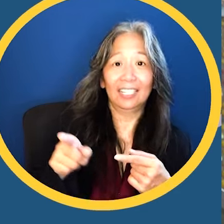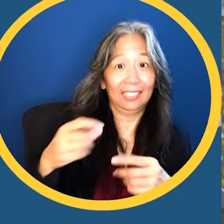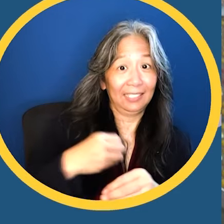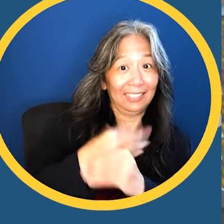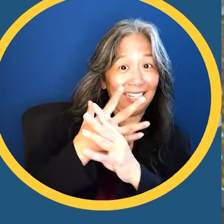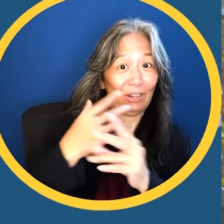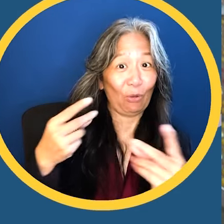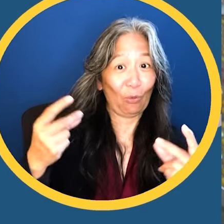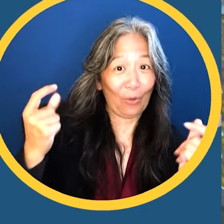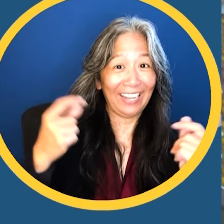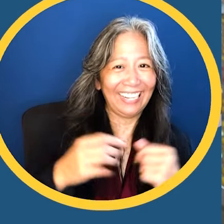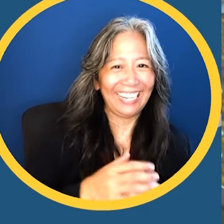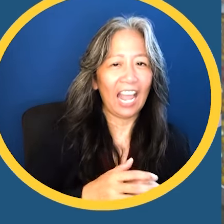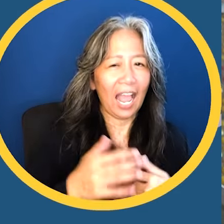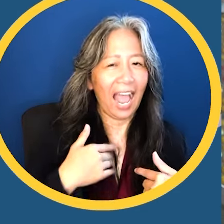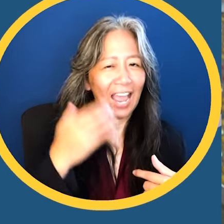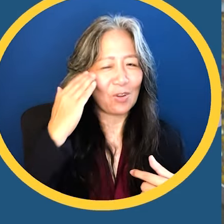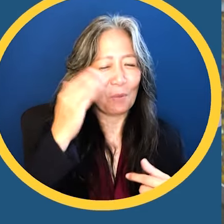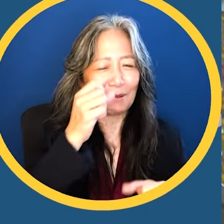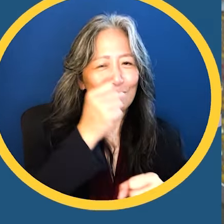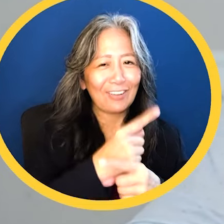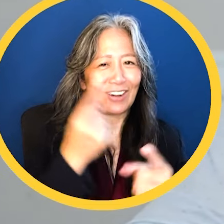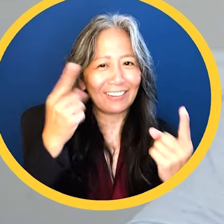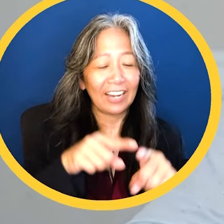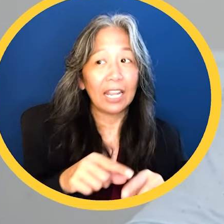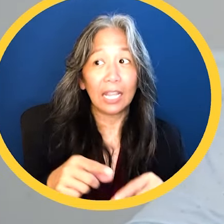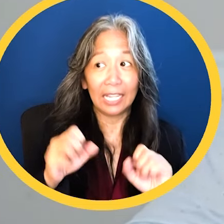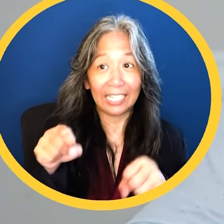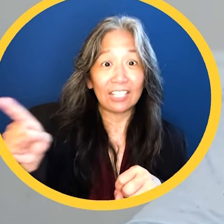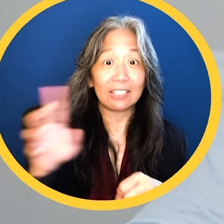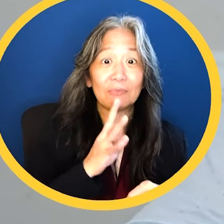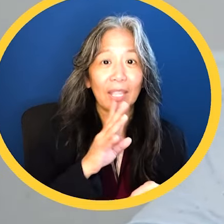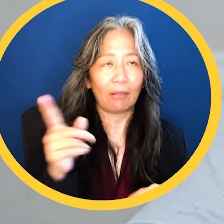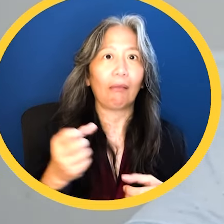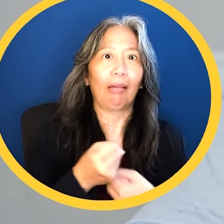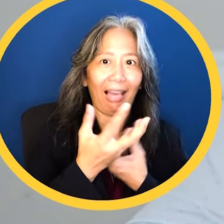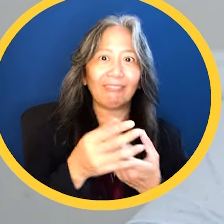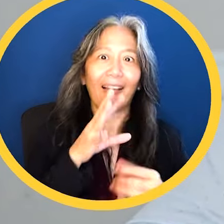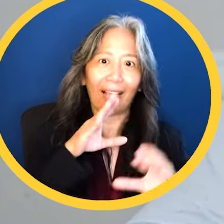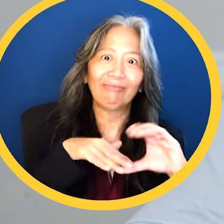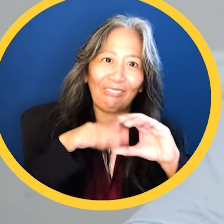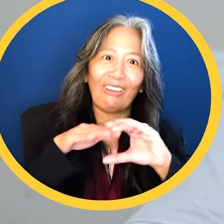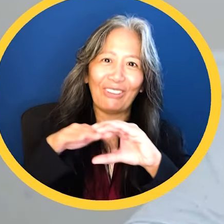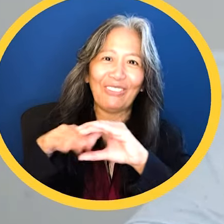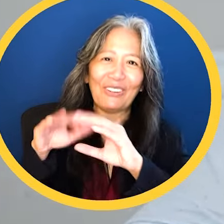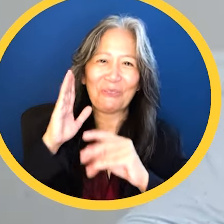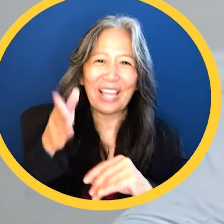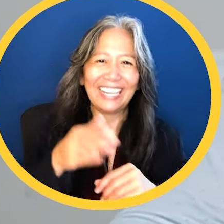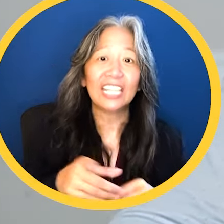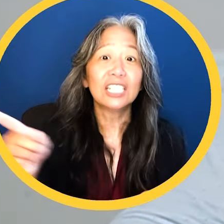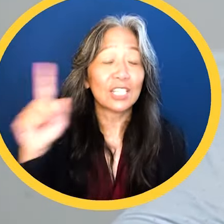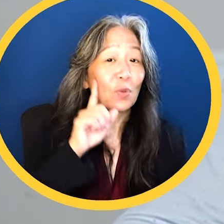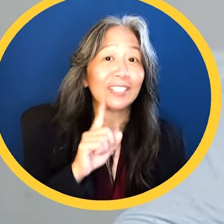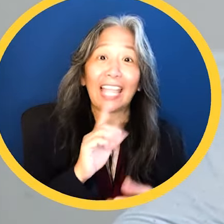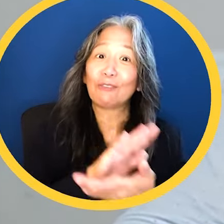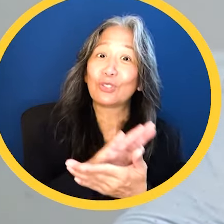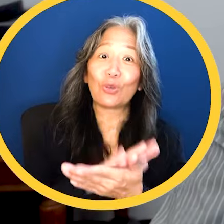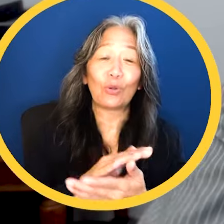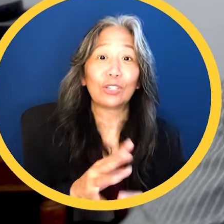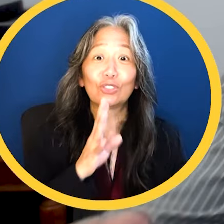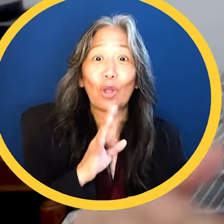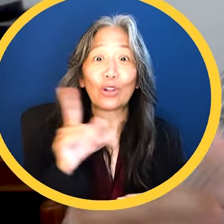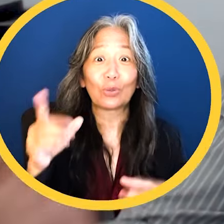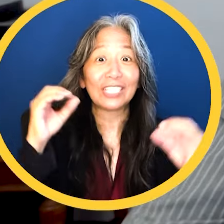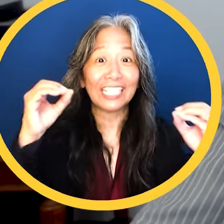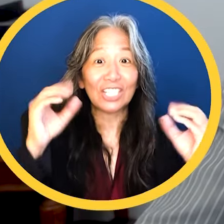you Skype real quick? I know my brother would agree. If my mother could speak, she would say a lot. She did that at a deaf school. I won't forget it.